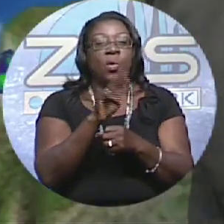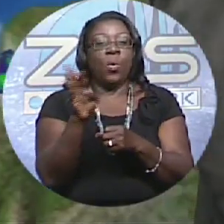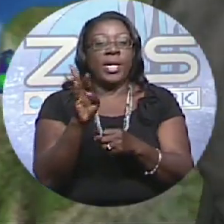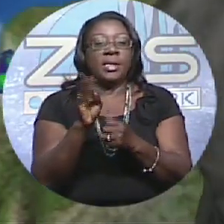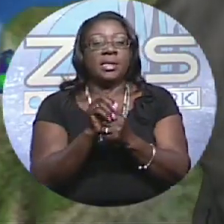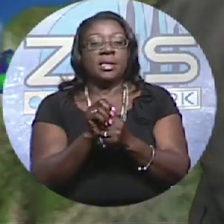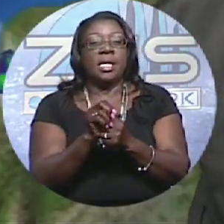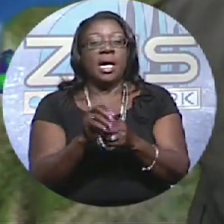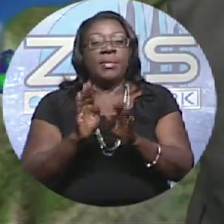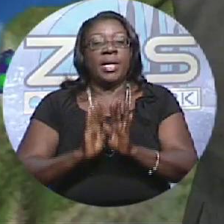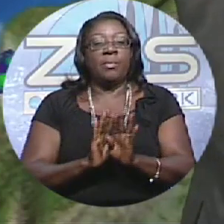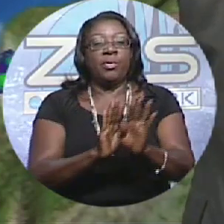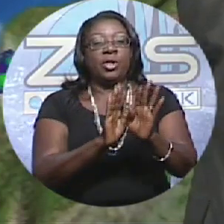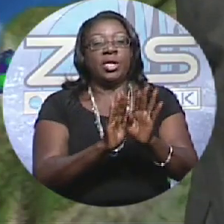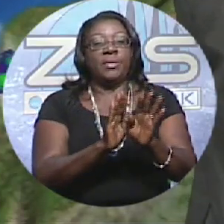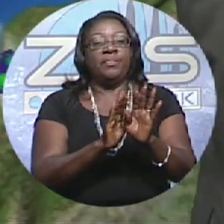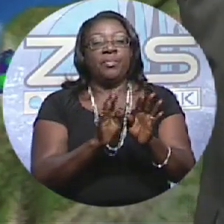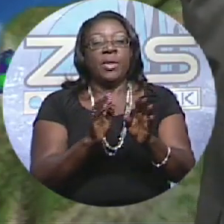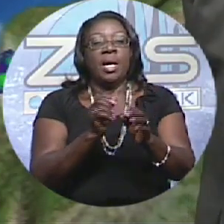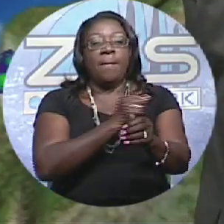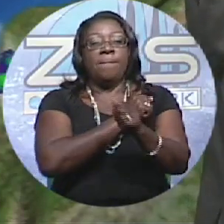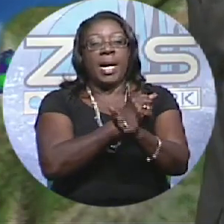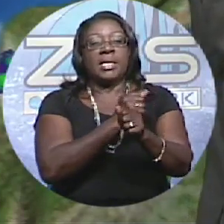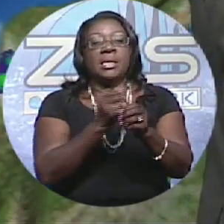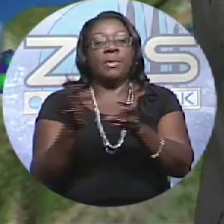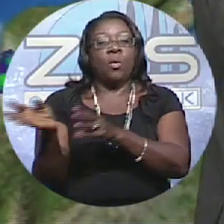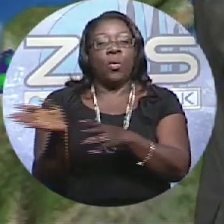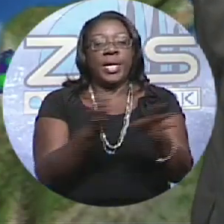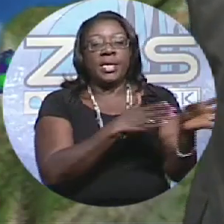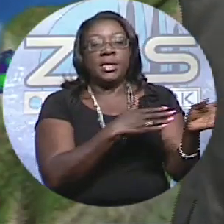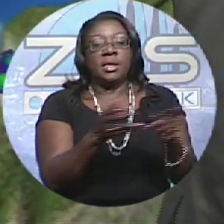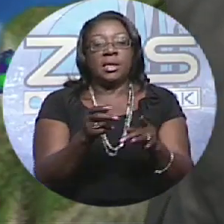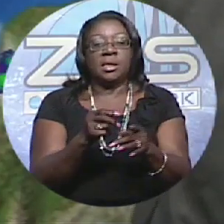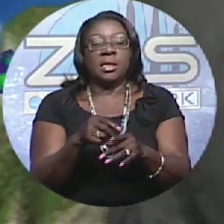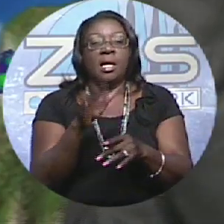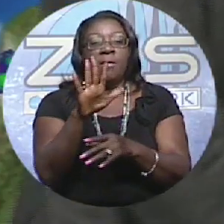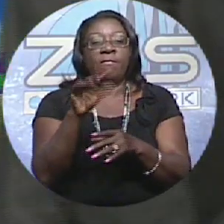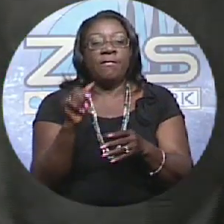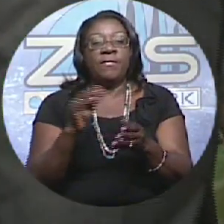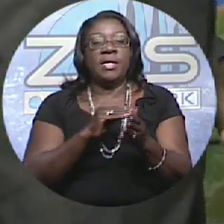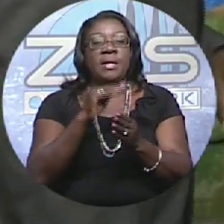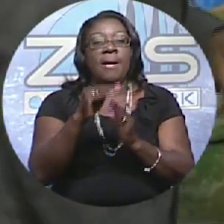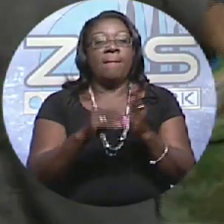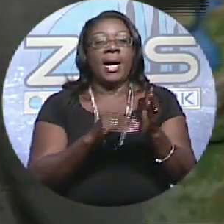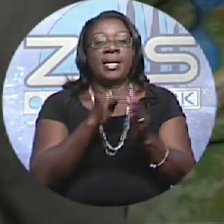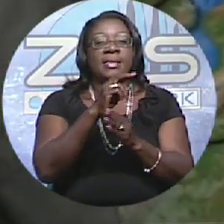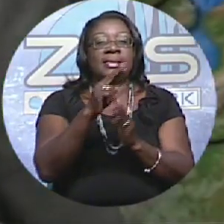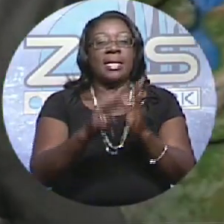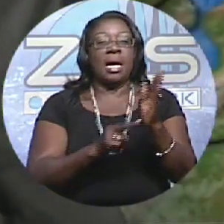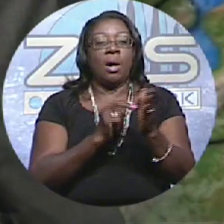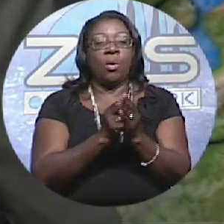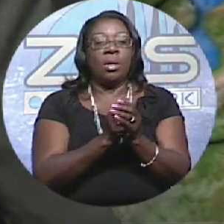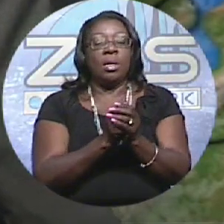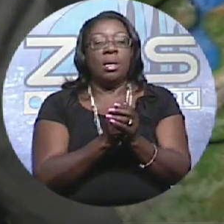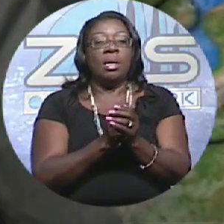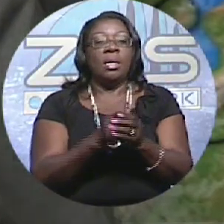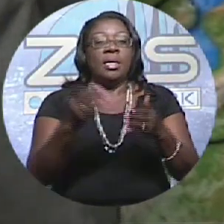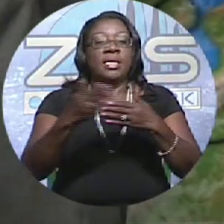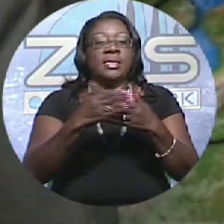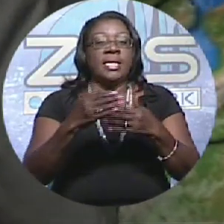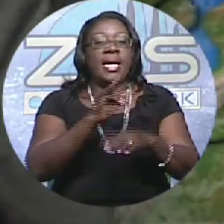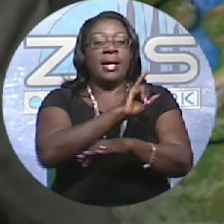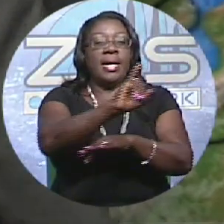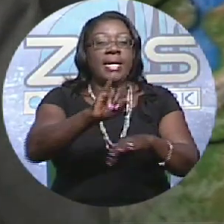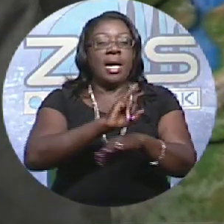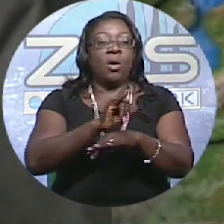continues to push inland. Movement is still towards the west at 21 miles per hour, roughly 225 miles to the southeast of Inagua. Inagua being here, the Turks